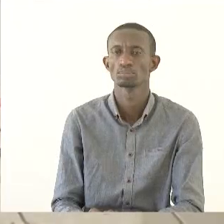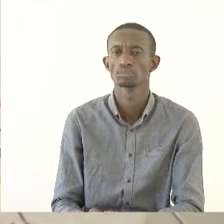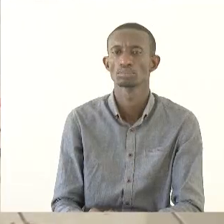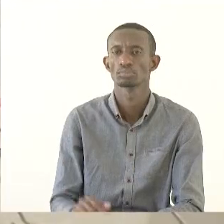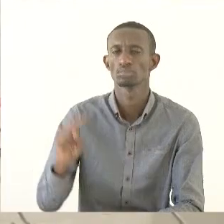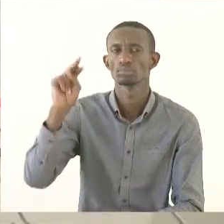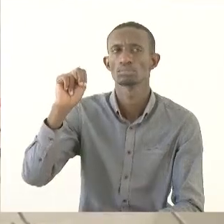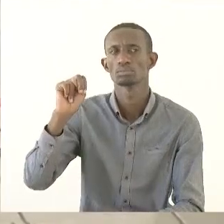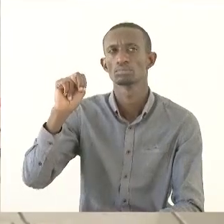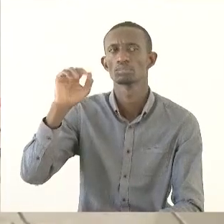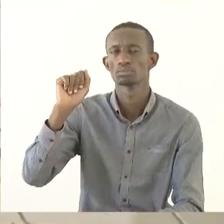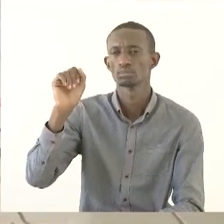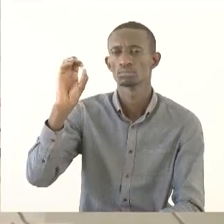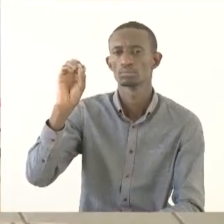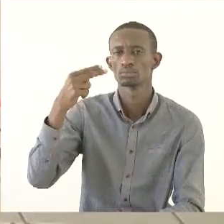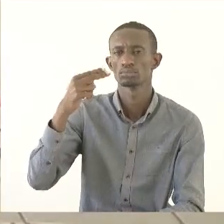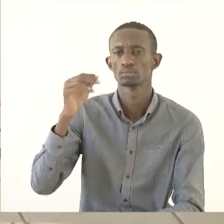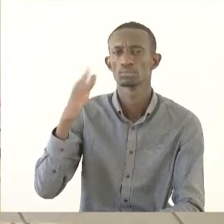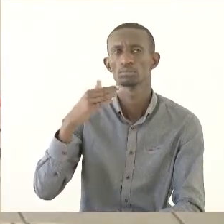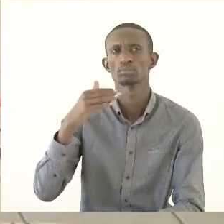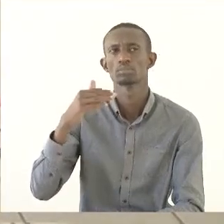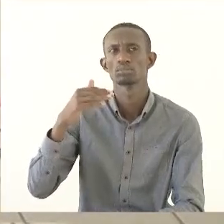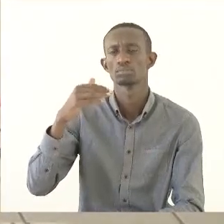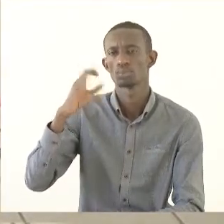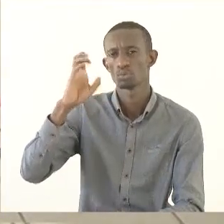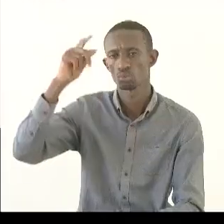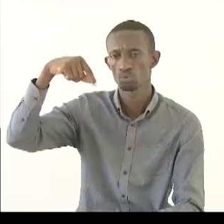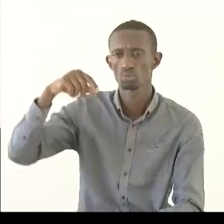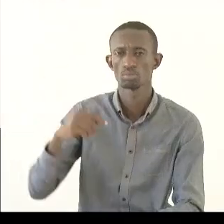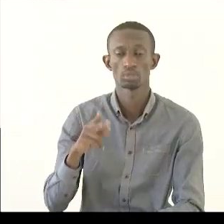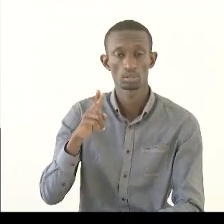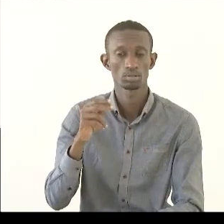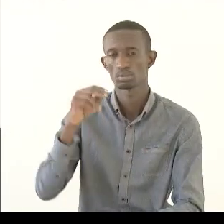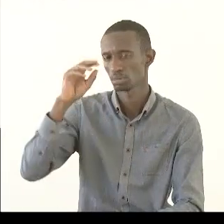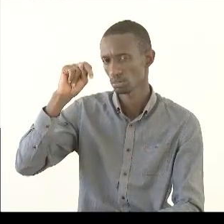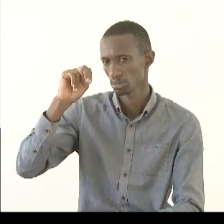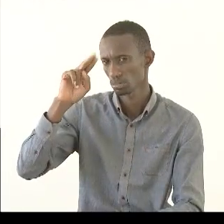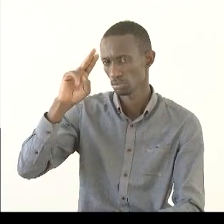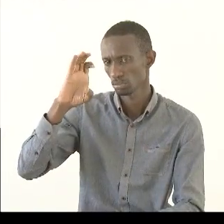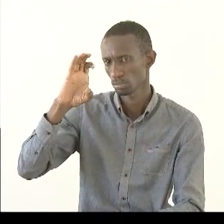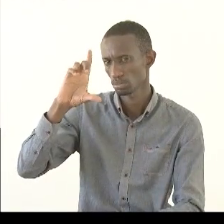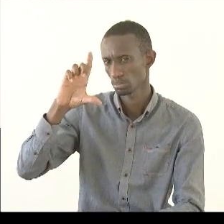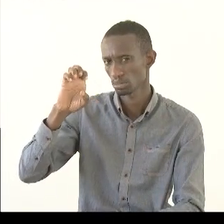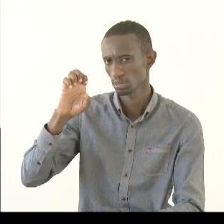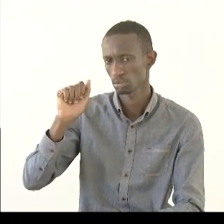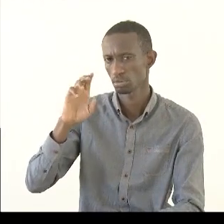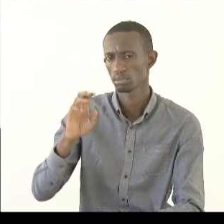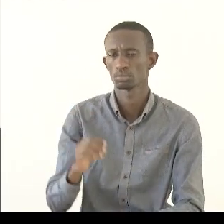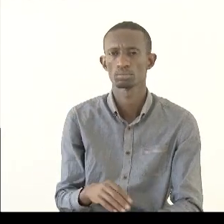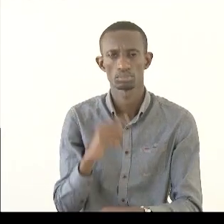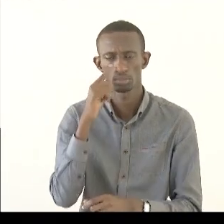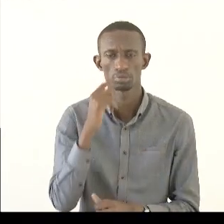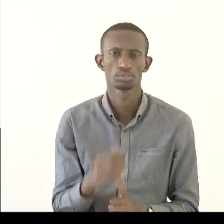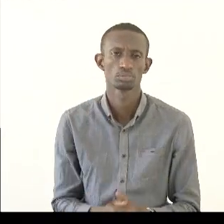aqueous, because that is a nucleophilic substitution. You see there, only the OH